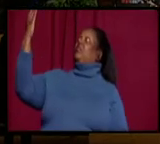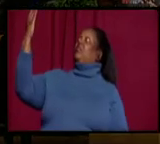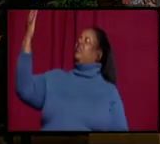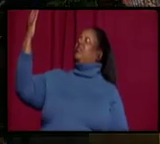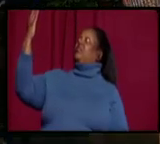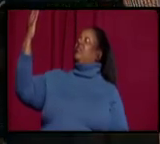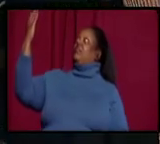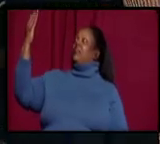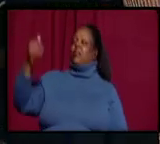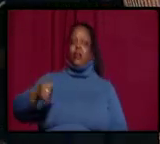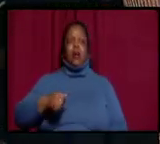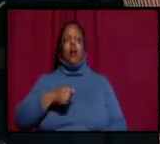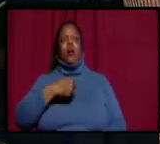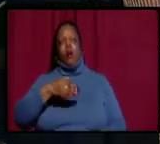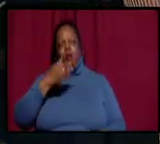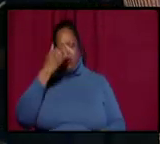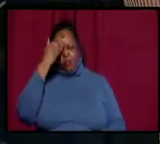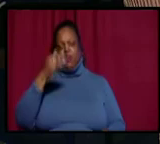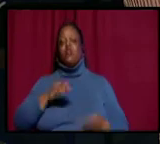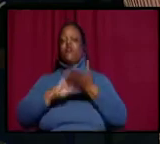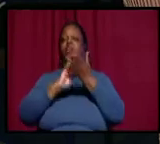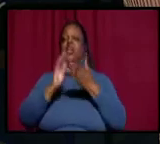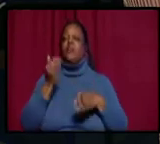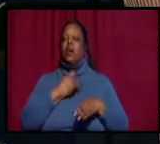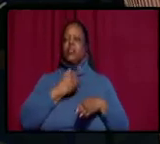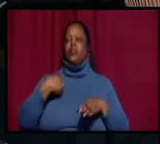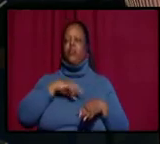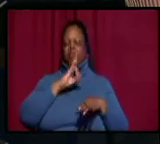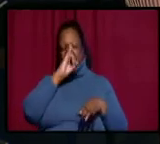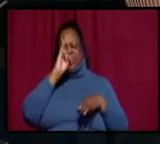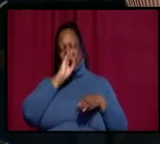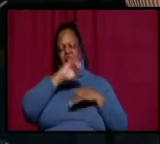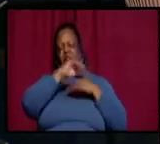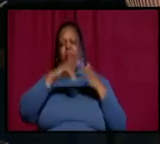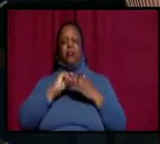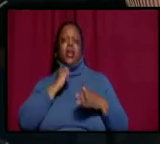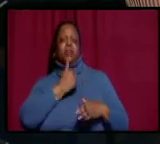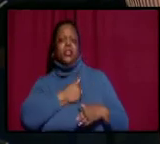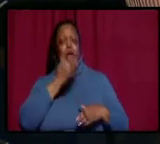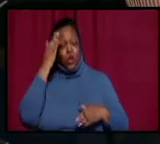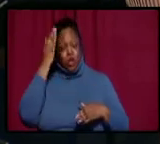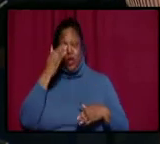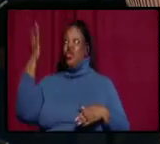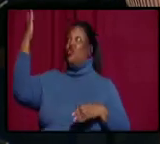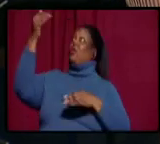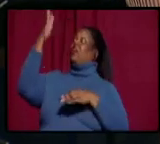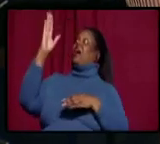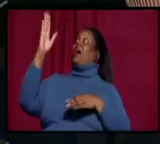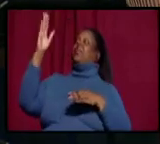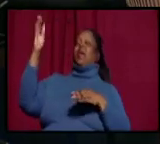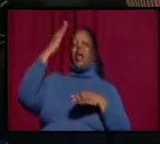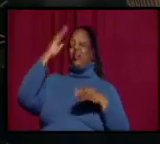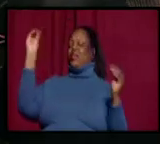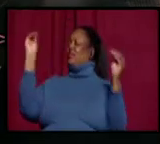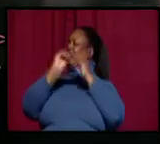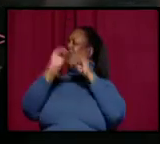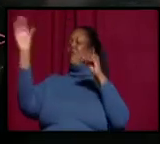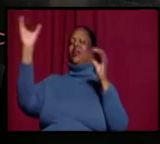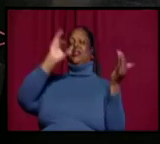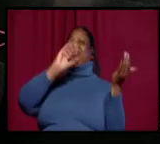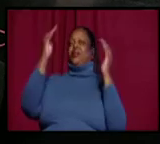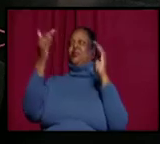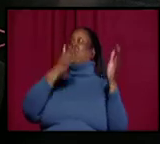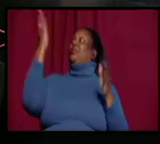higher opinion of who we are than we ought to have, knowing that you are God. And besides you, there is none other. That we